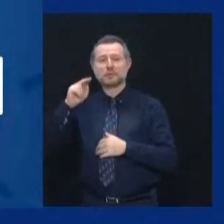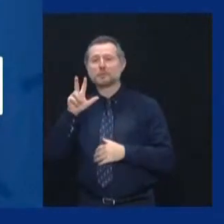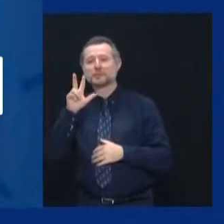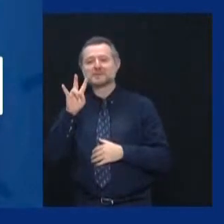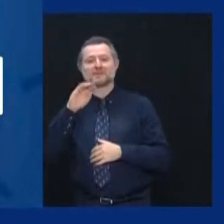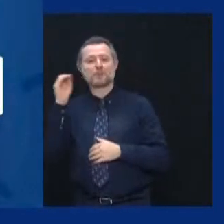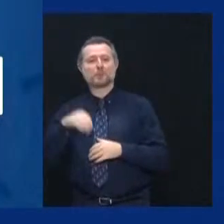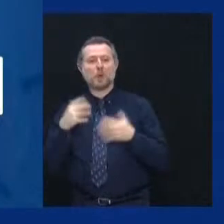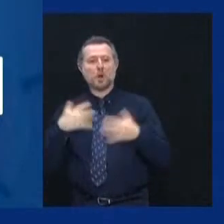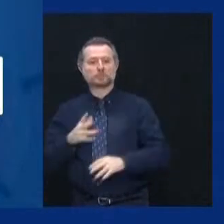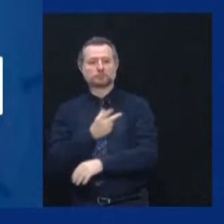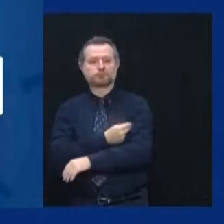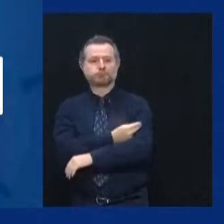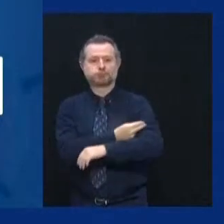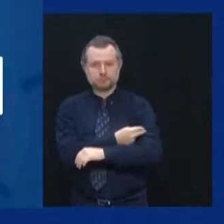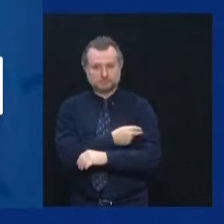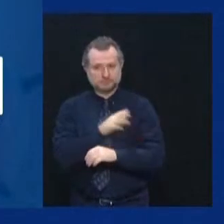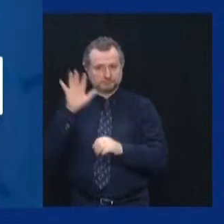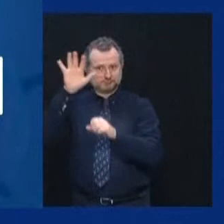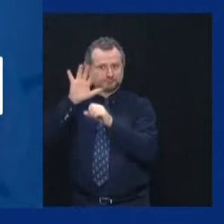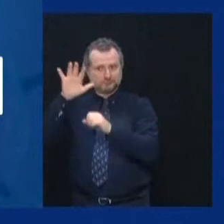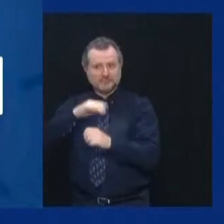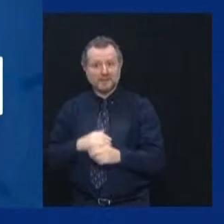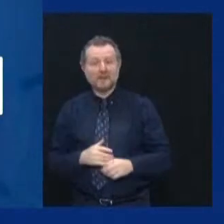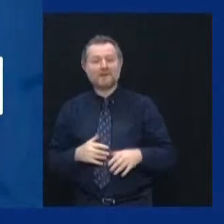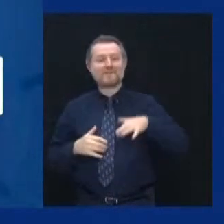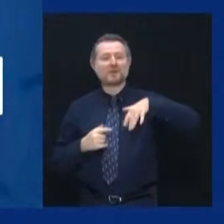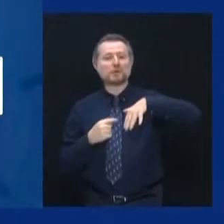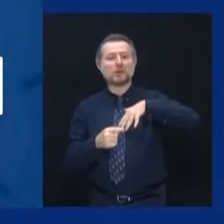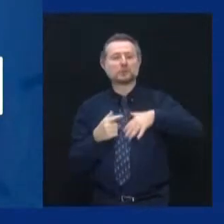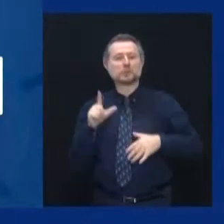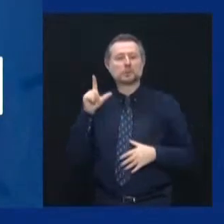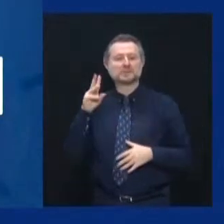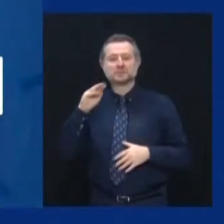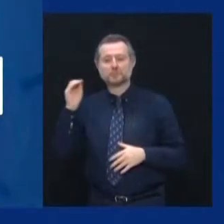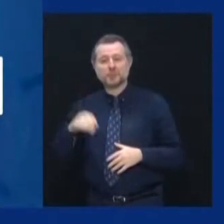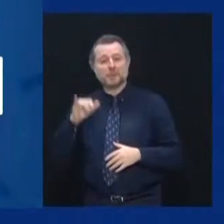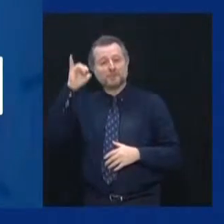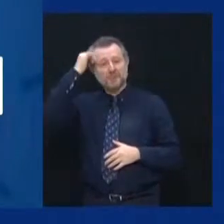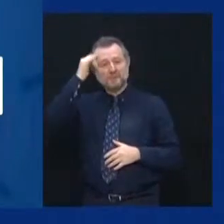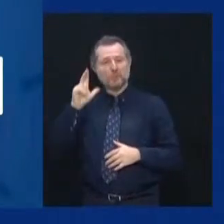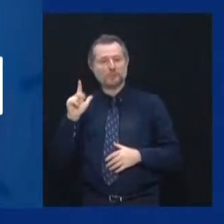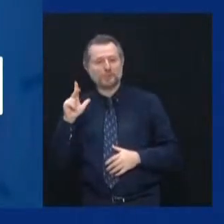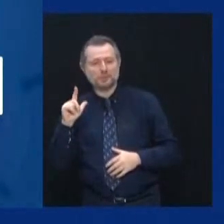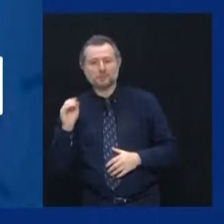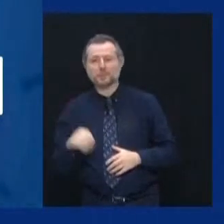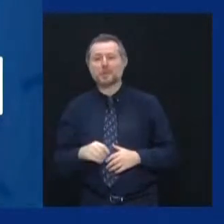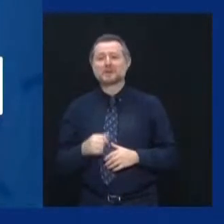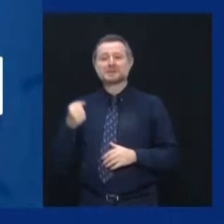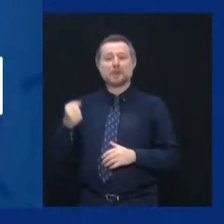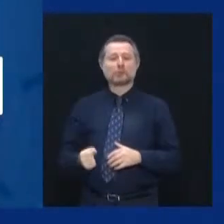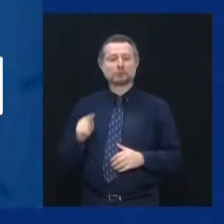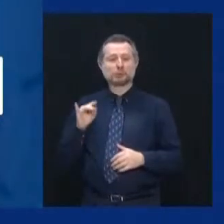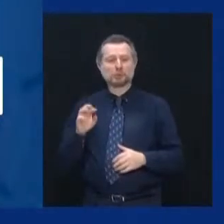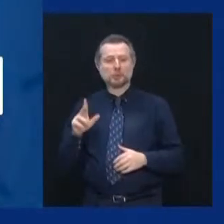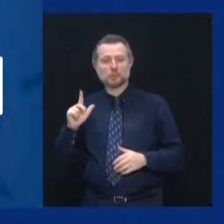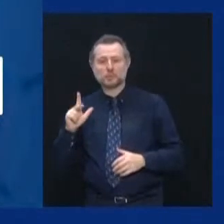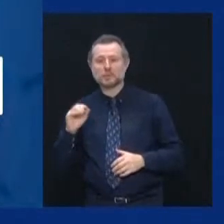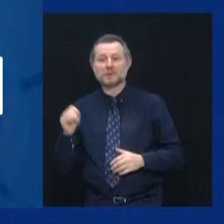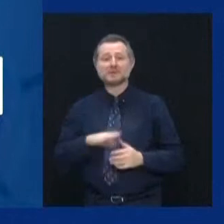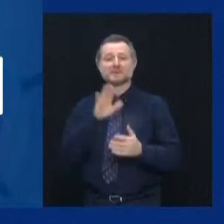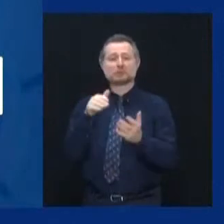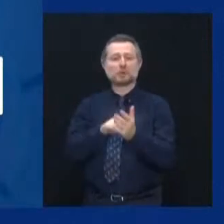of the healthcare workers. Finger Lakes 26, Buffalo 23, Southern Tier 23, Central New York